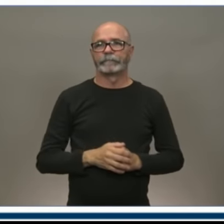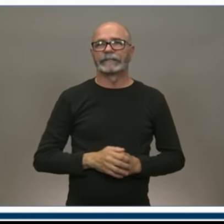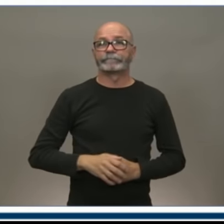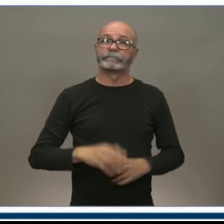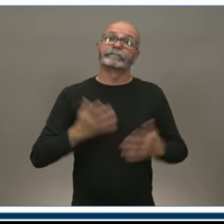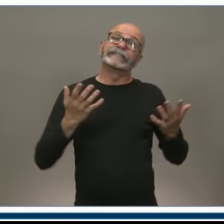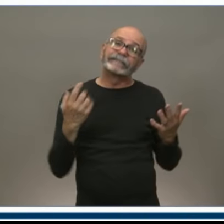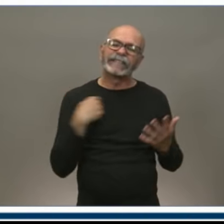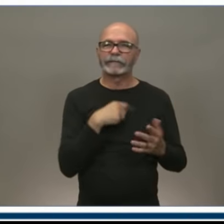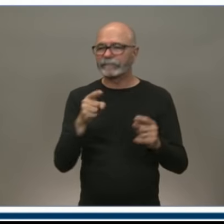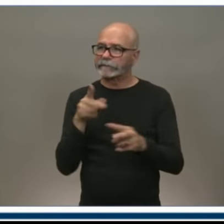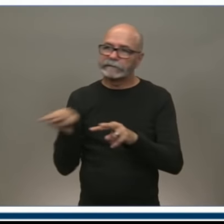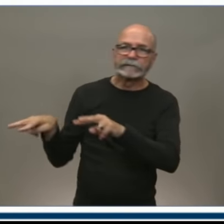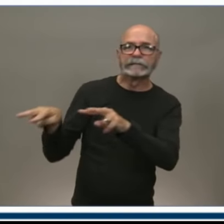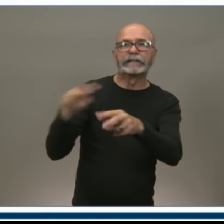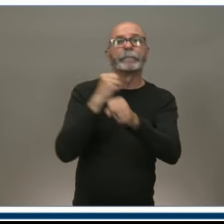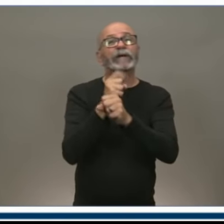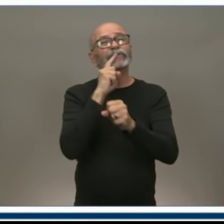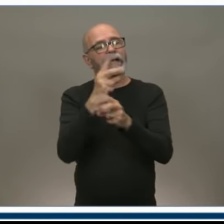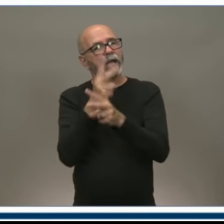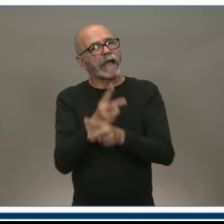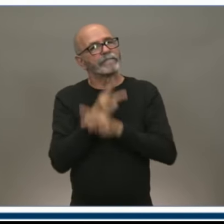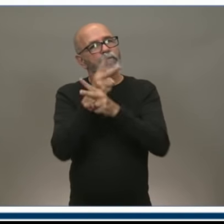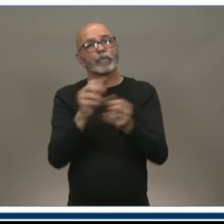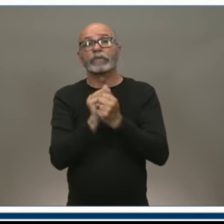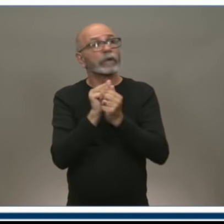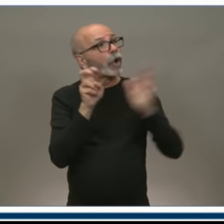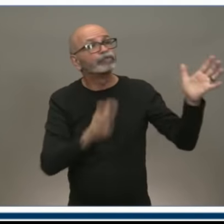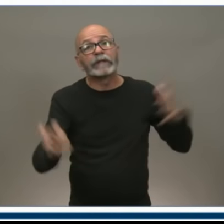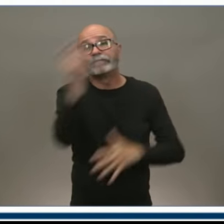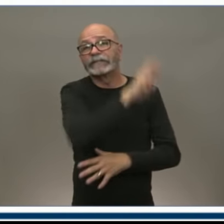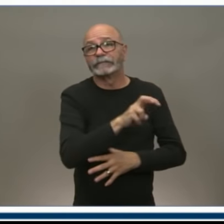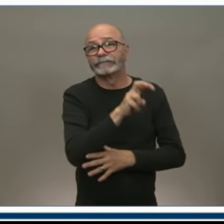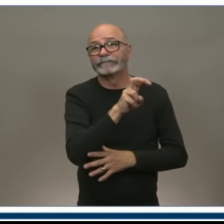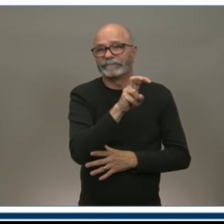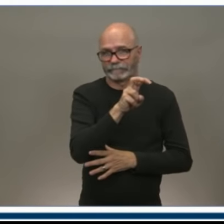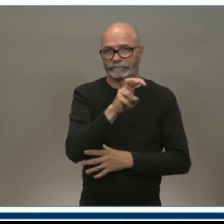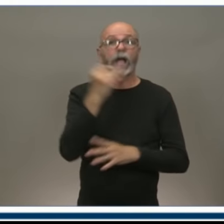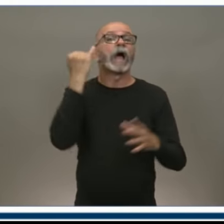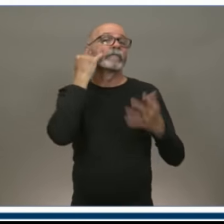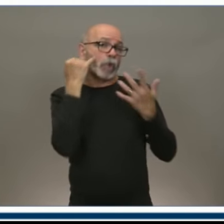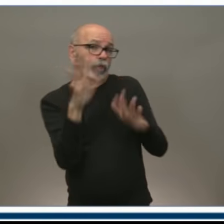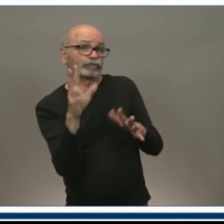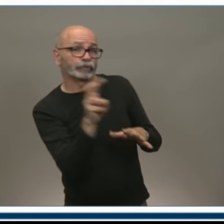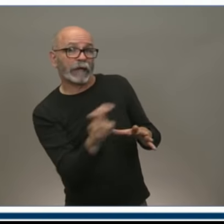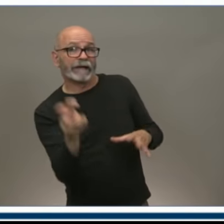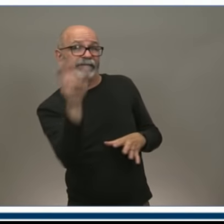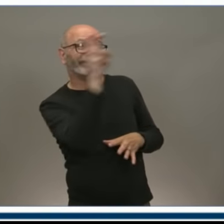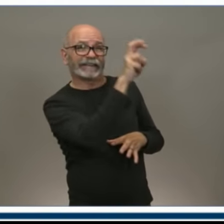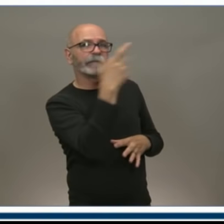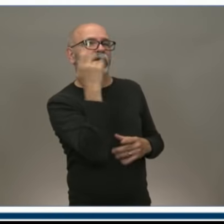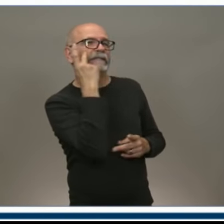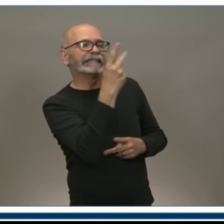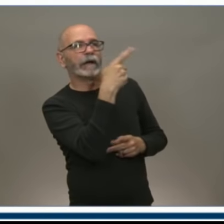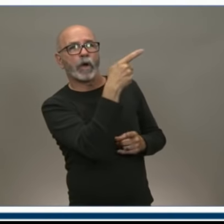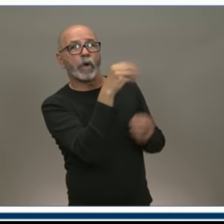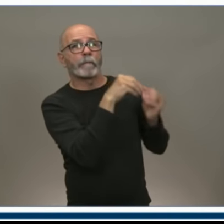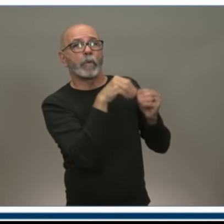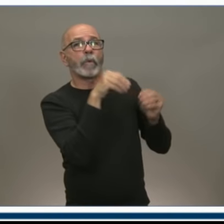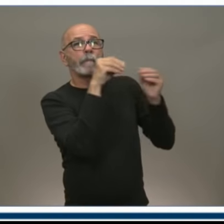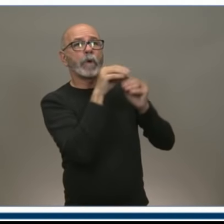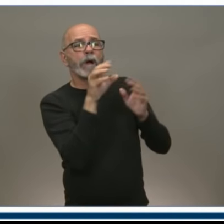COVID-19 from a traveler who now, anybody traveling outside the bubble with the levels of COVID activity we're seeing in other parts of the country are certainly